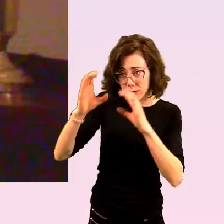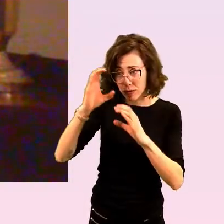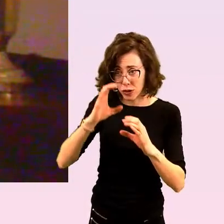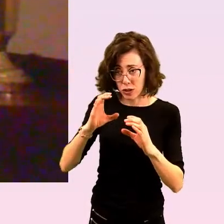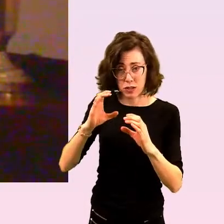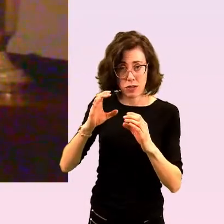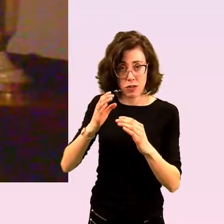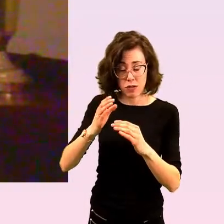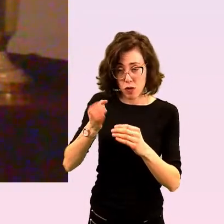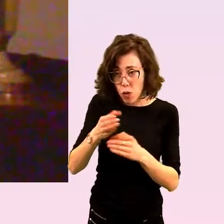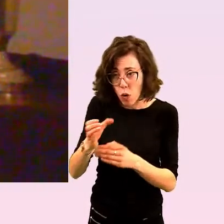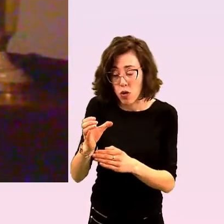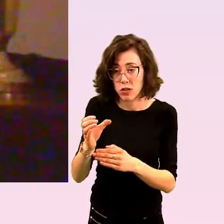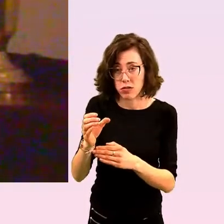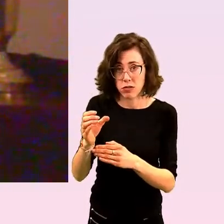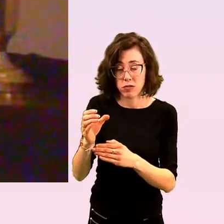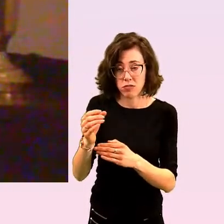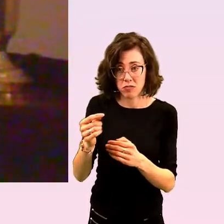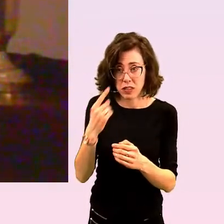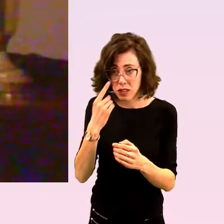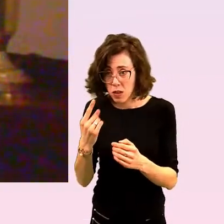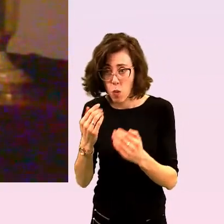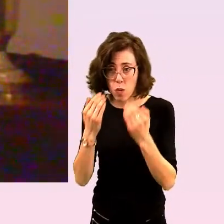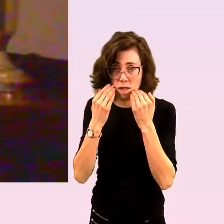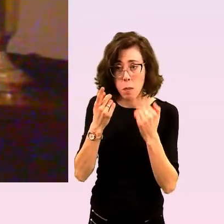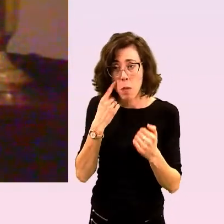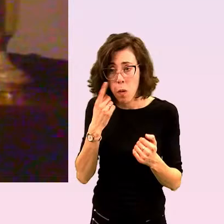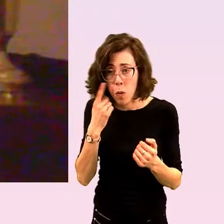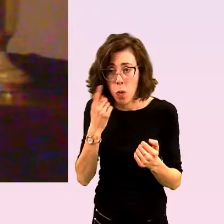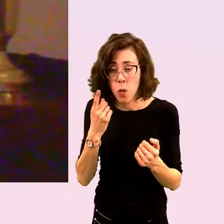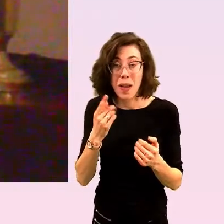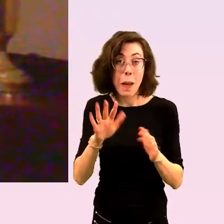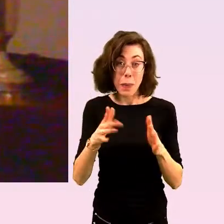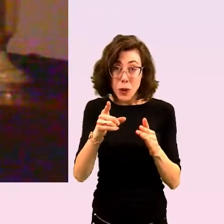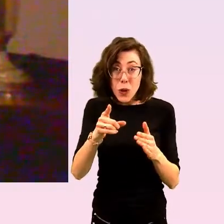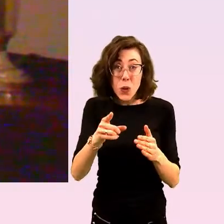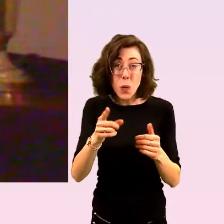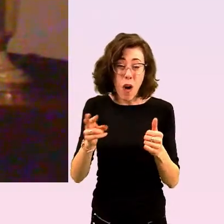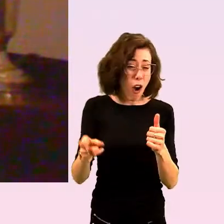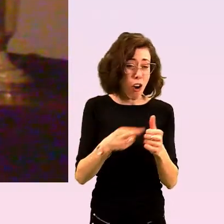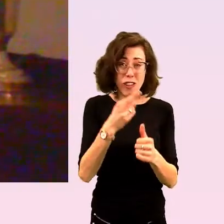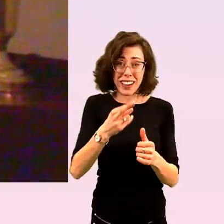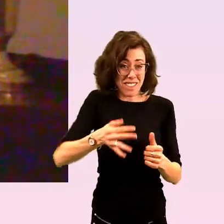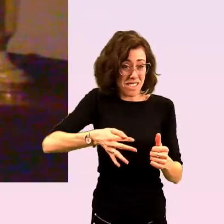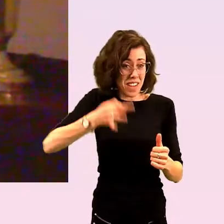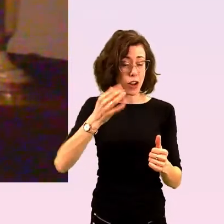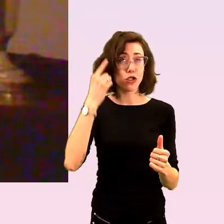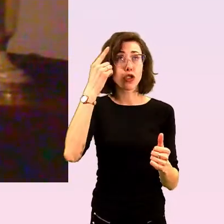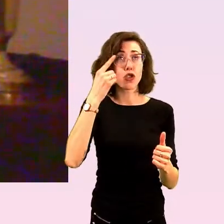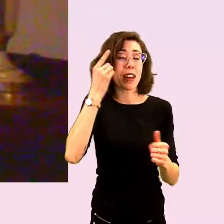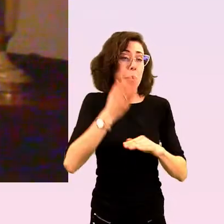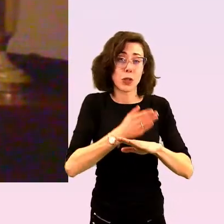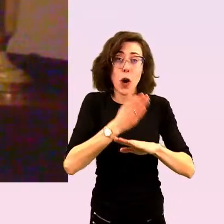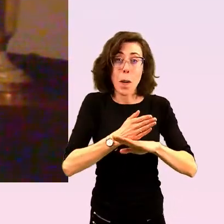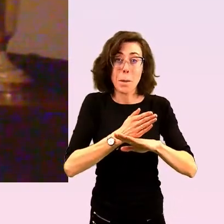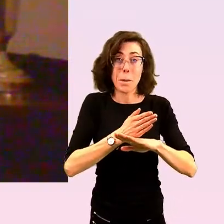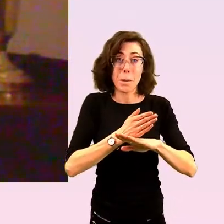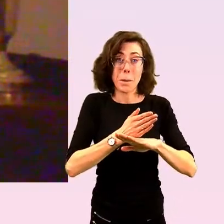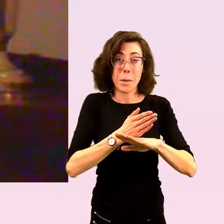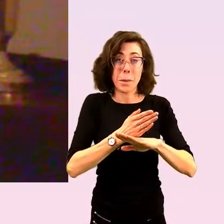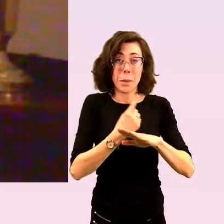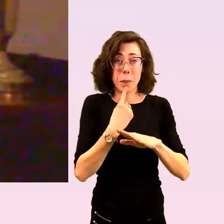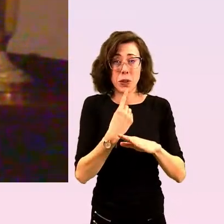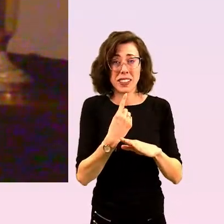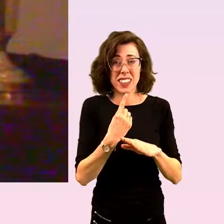And okay, maybe you've already found your dream job and, you know, you're in your passion, but, you